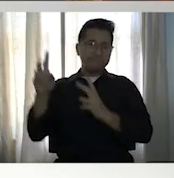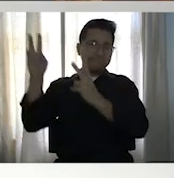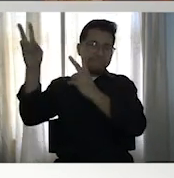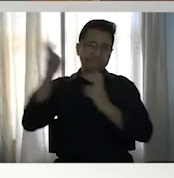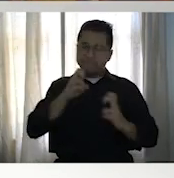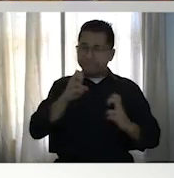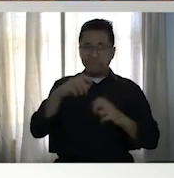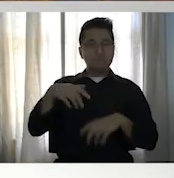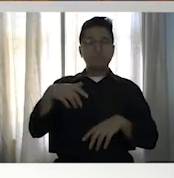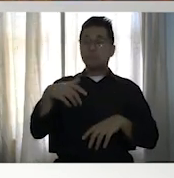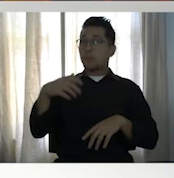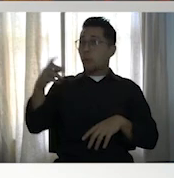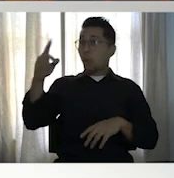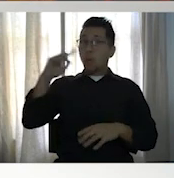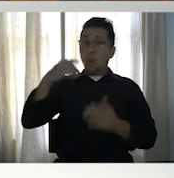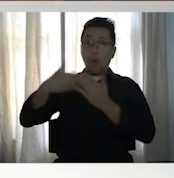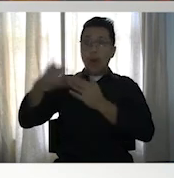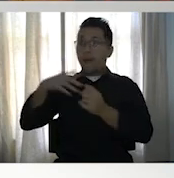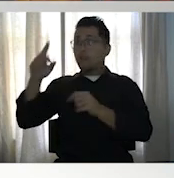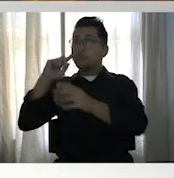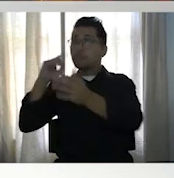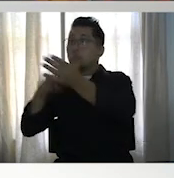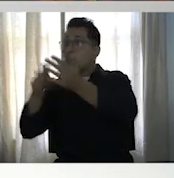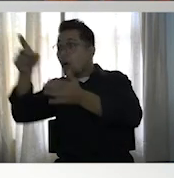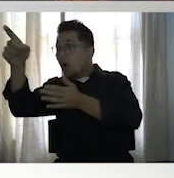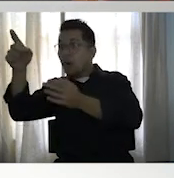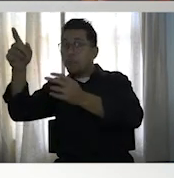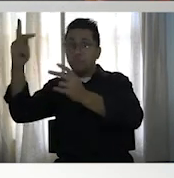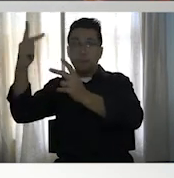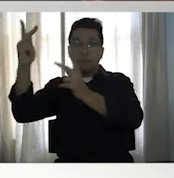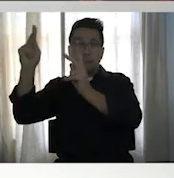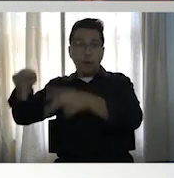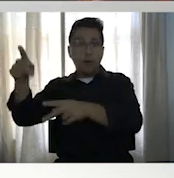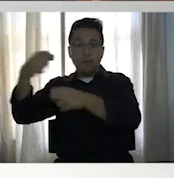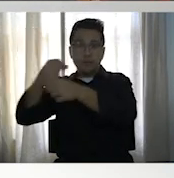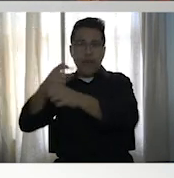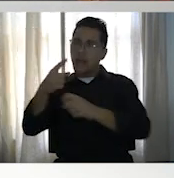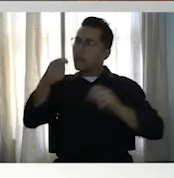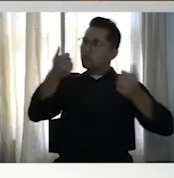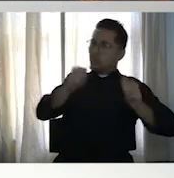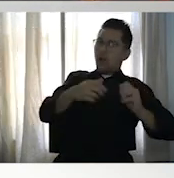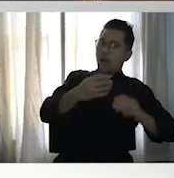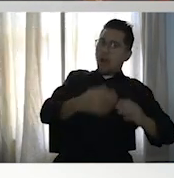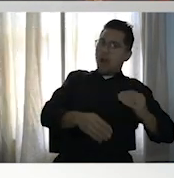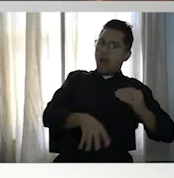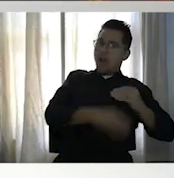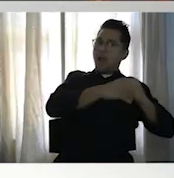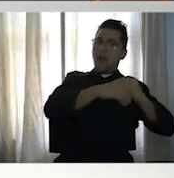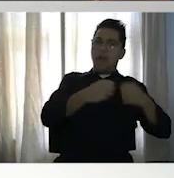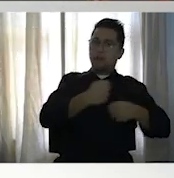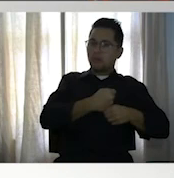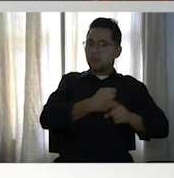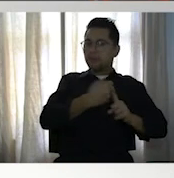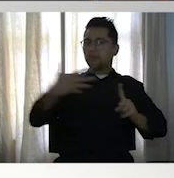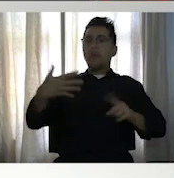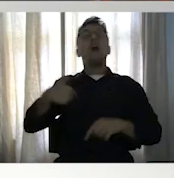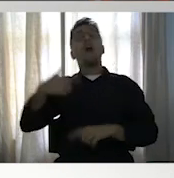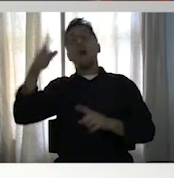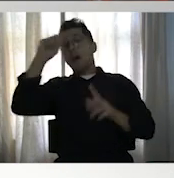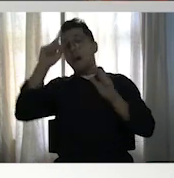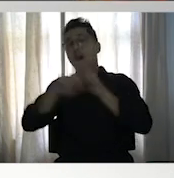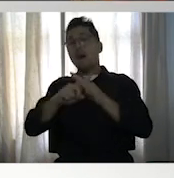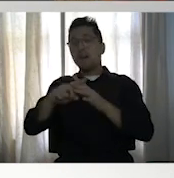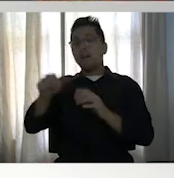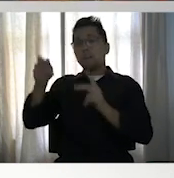you see that someone else did and just expand on it. Yeah, that's great. Also, I wanted to mention Anna Vagan.